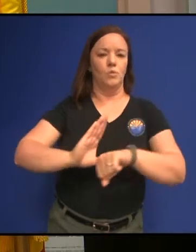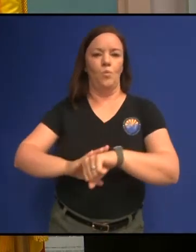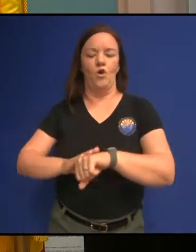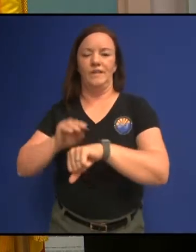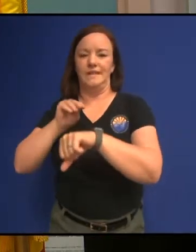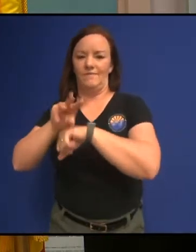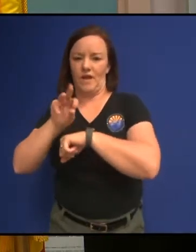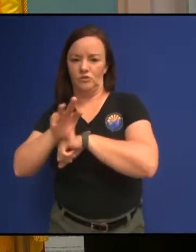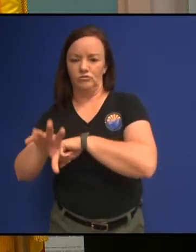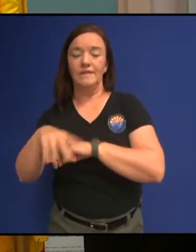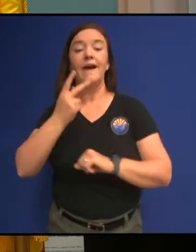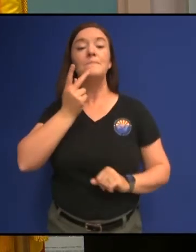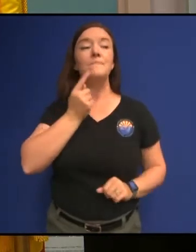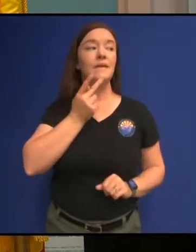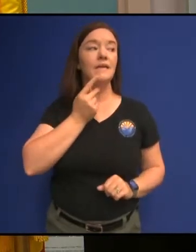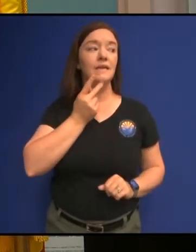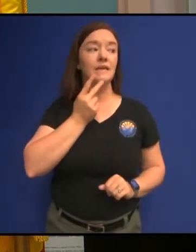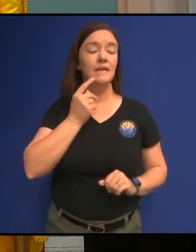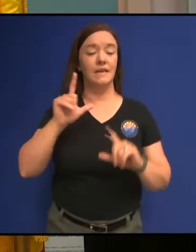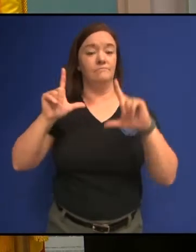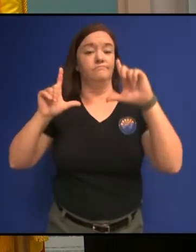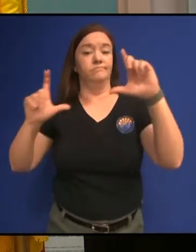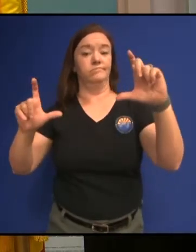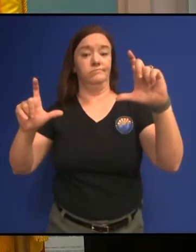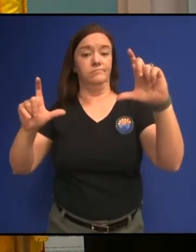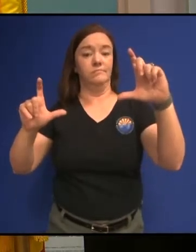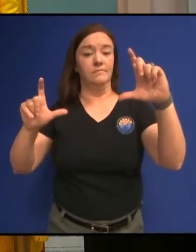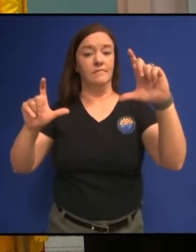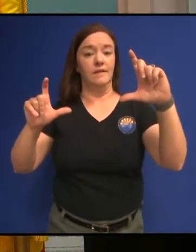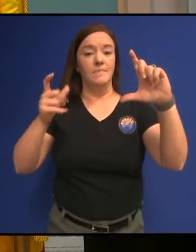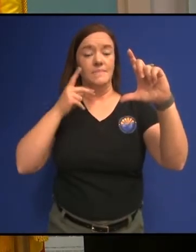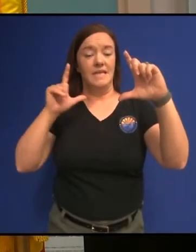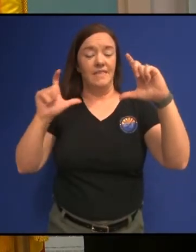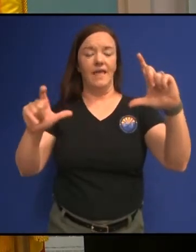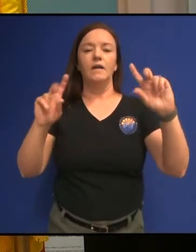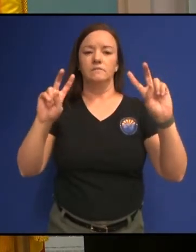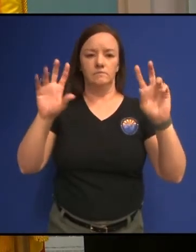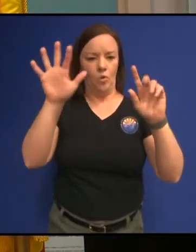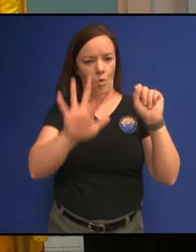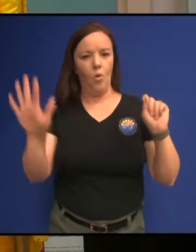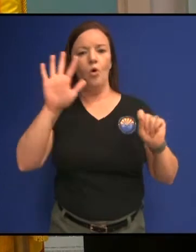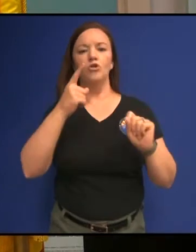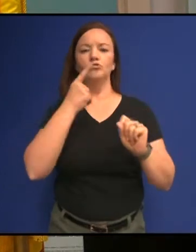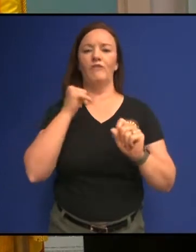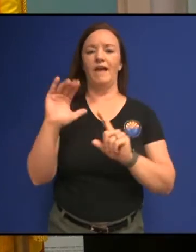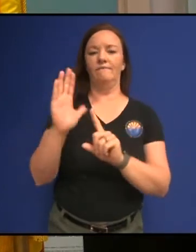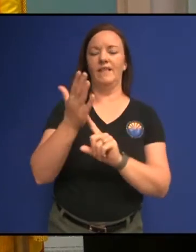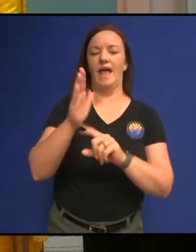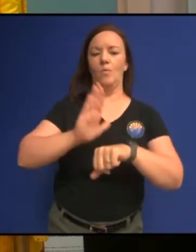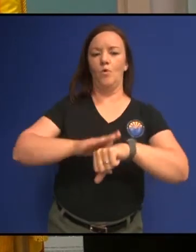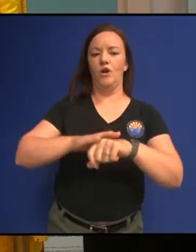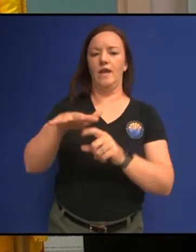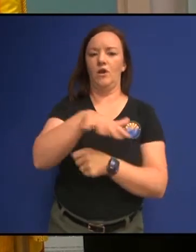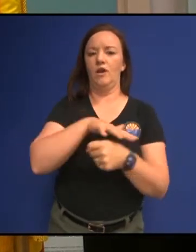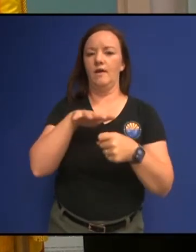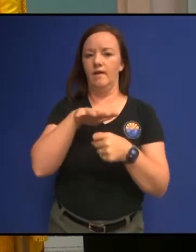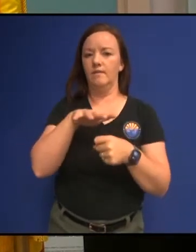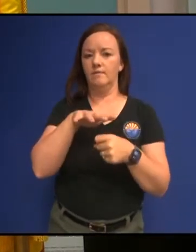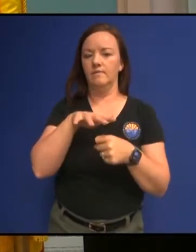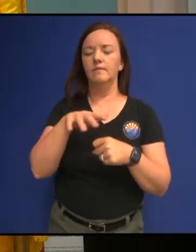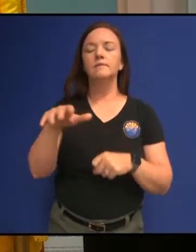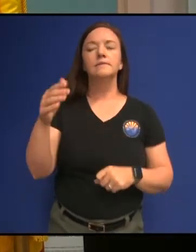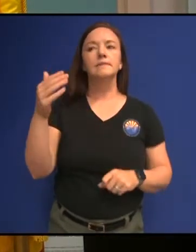pink that stands out the most is a red flag warning. So I mentioned how Sunday, I think